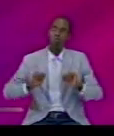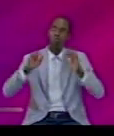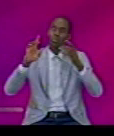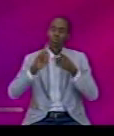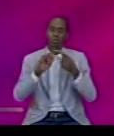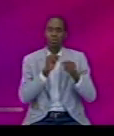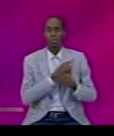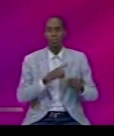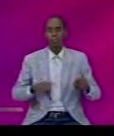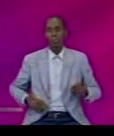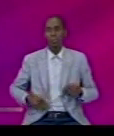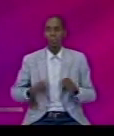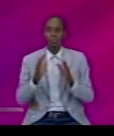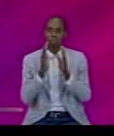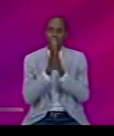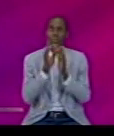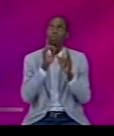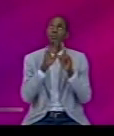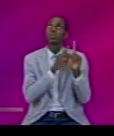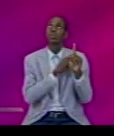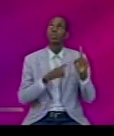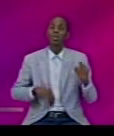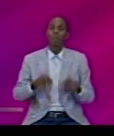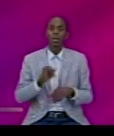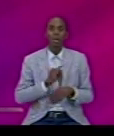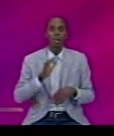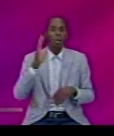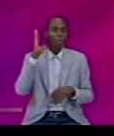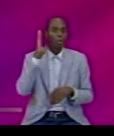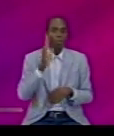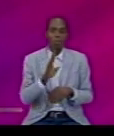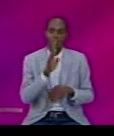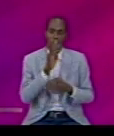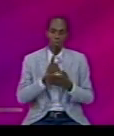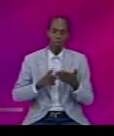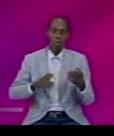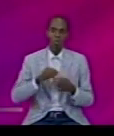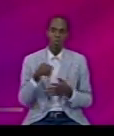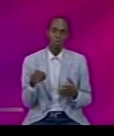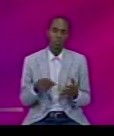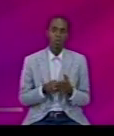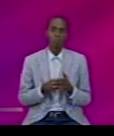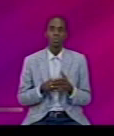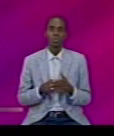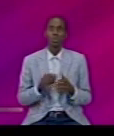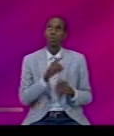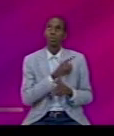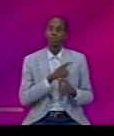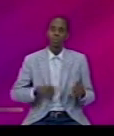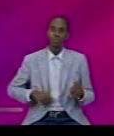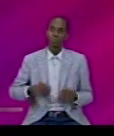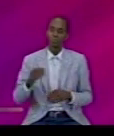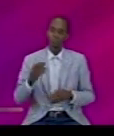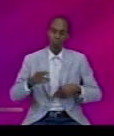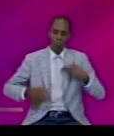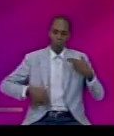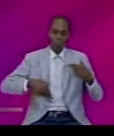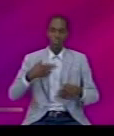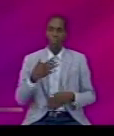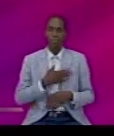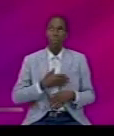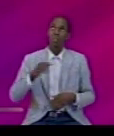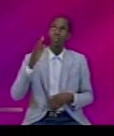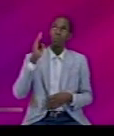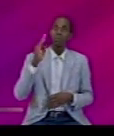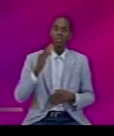Lord. I'm going to be a part of this great move. Oh Lord, revive my evangelism life. Oh Lord,